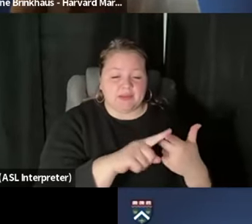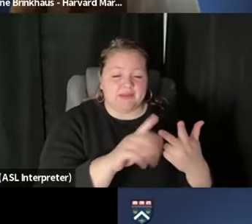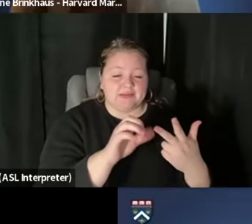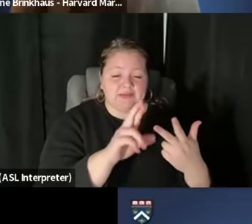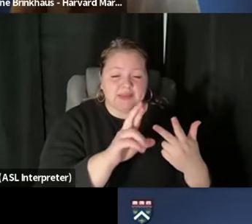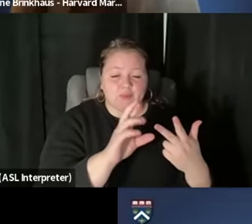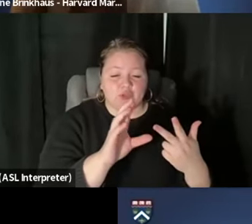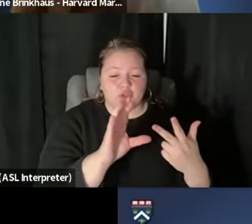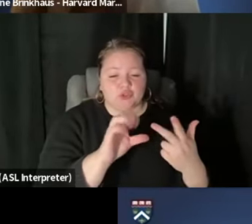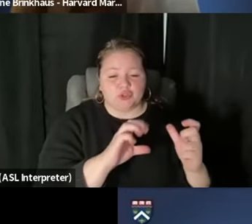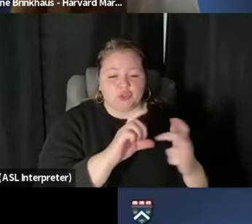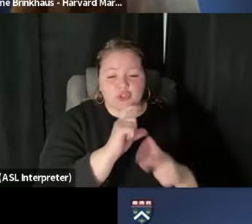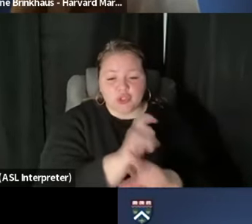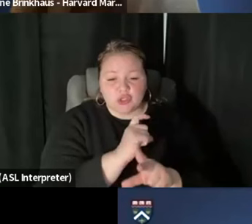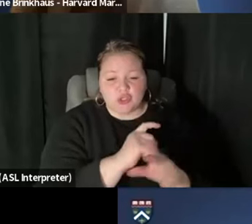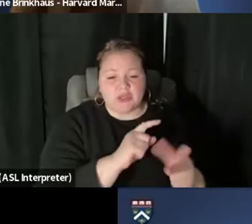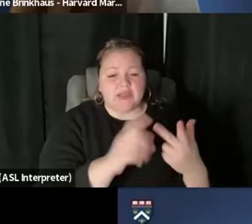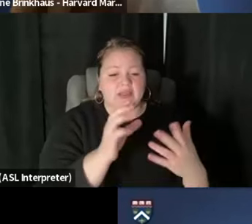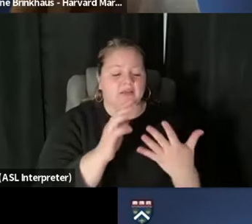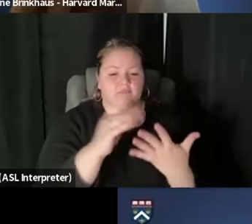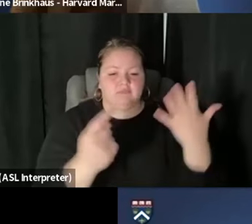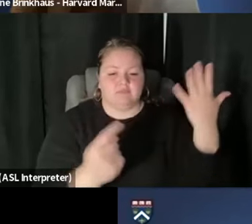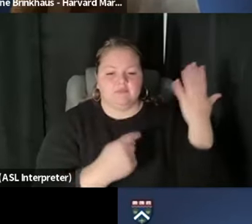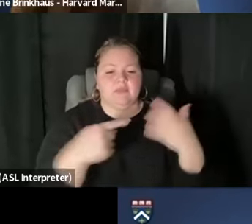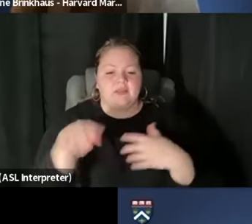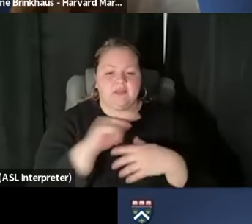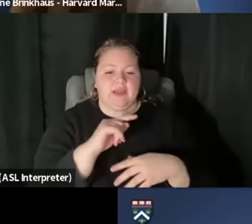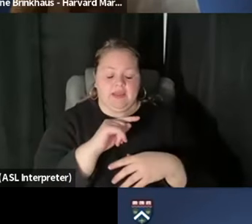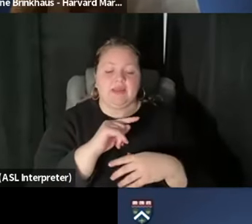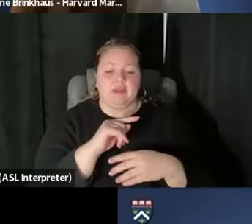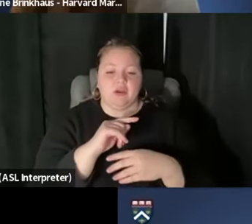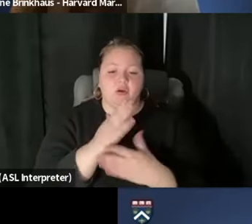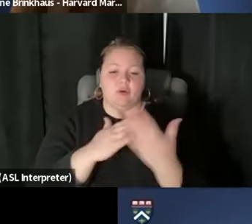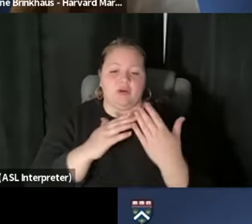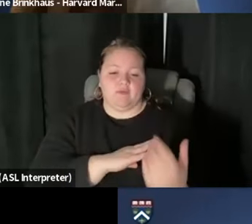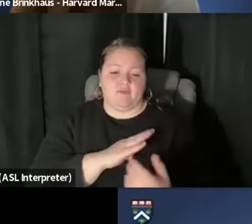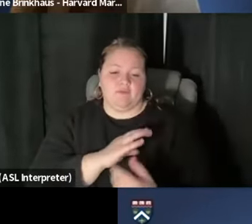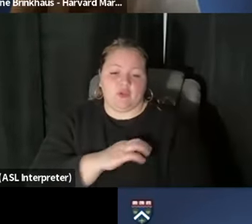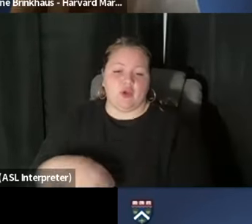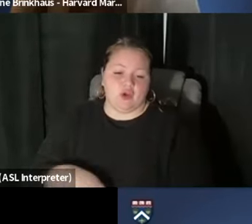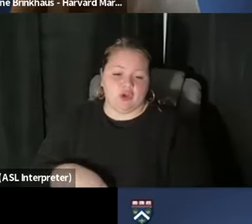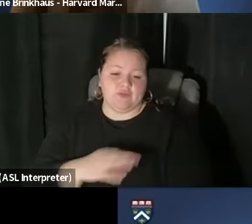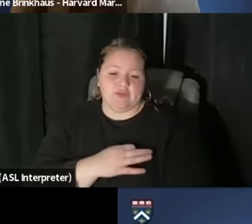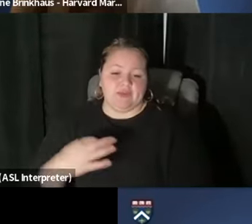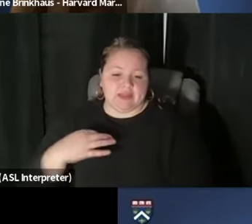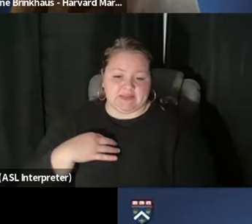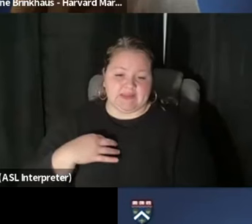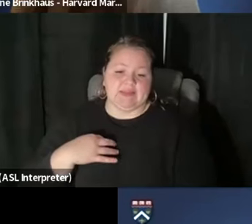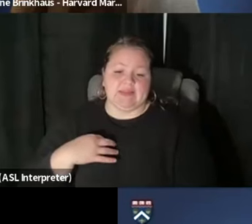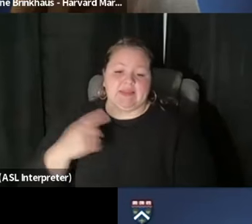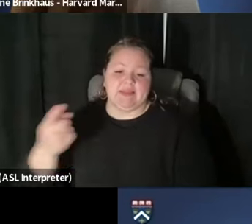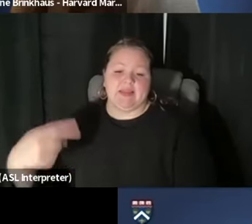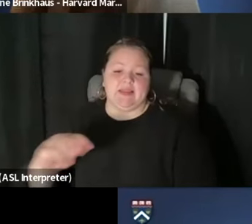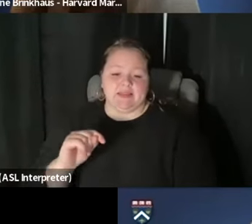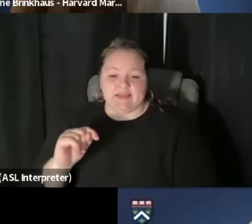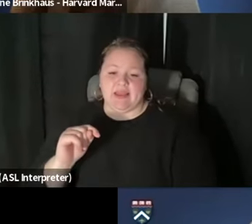science. And so they consist of the Harvard faculty at the School of Engineering, and they consist of the thought leaders and in the field, and